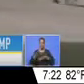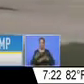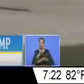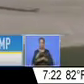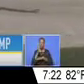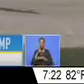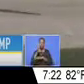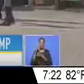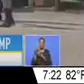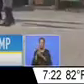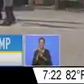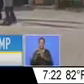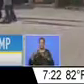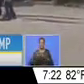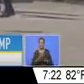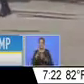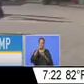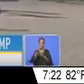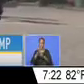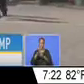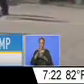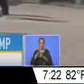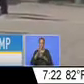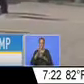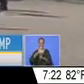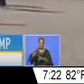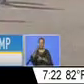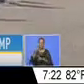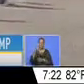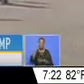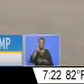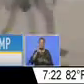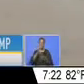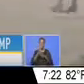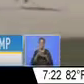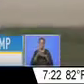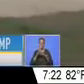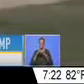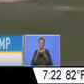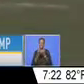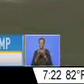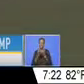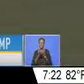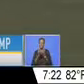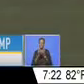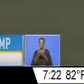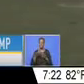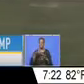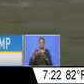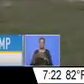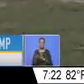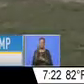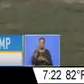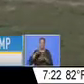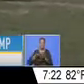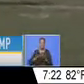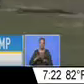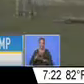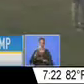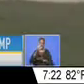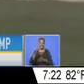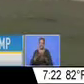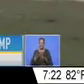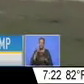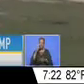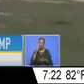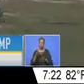a new champion was crowned in the junior girls division after falling short last year. The Morning Glory would take home the big prize